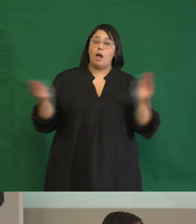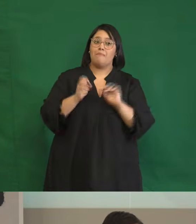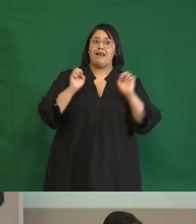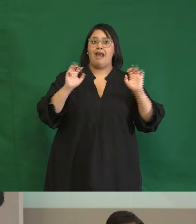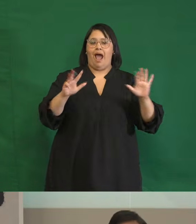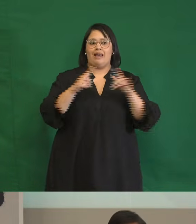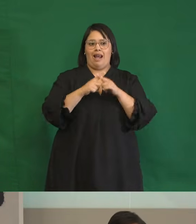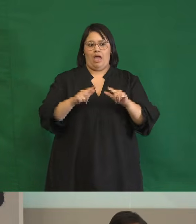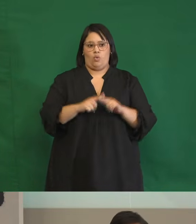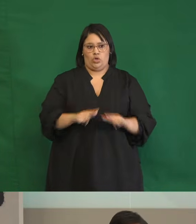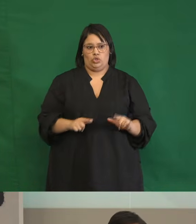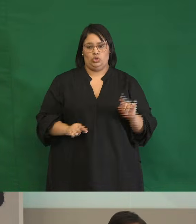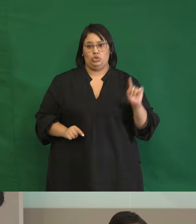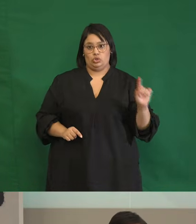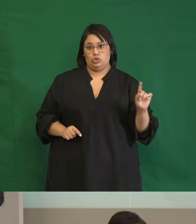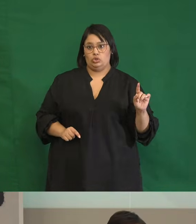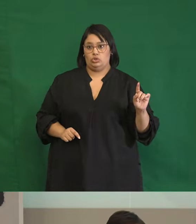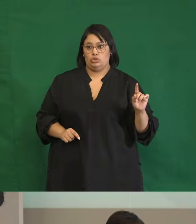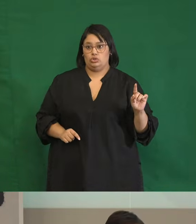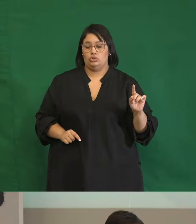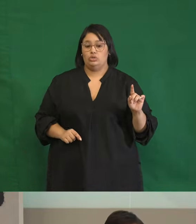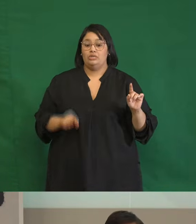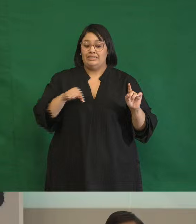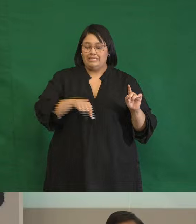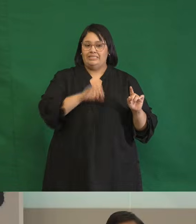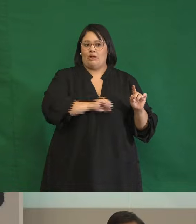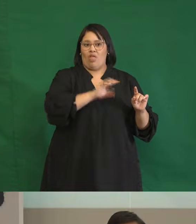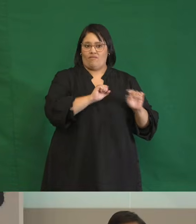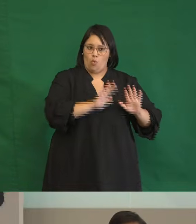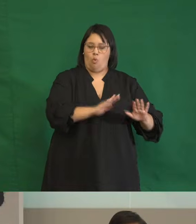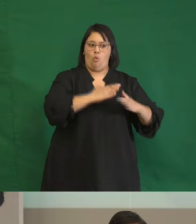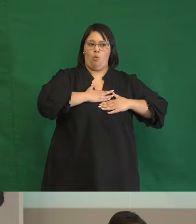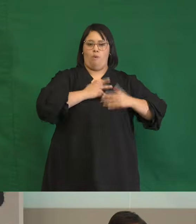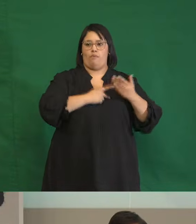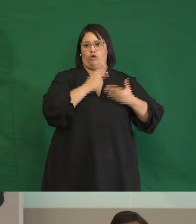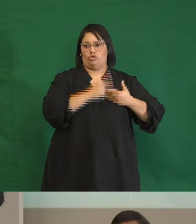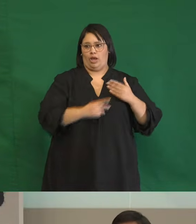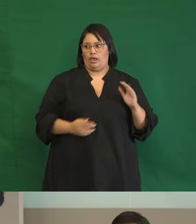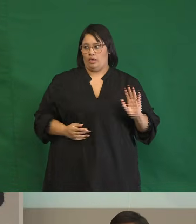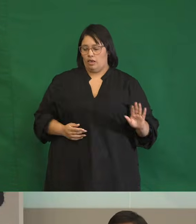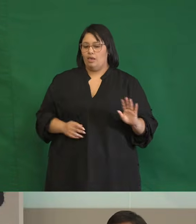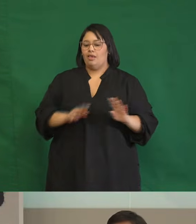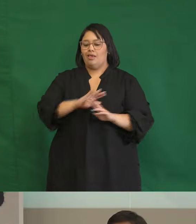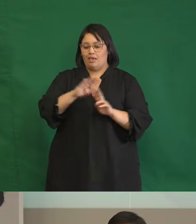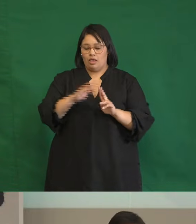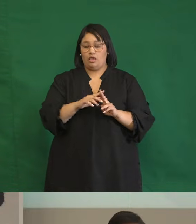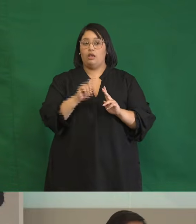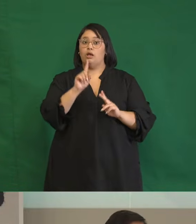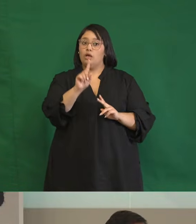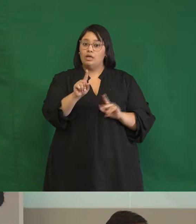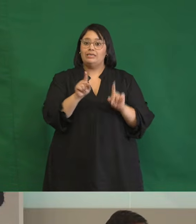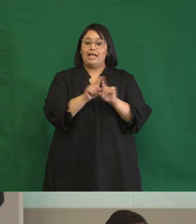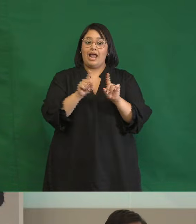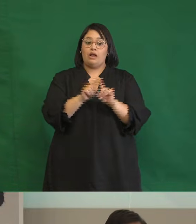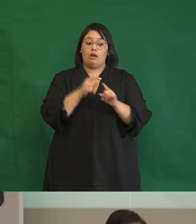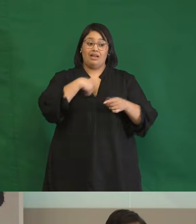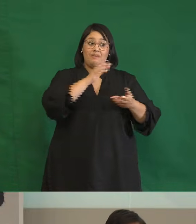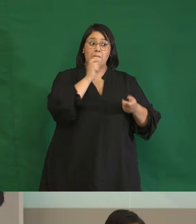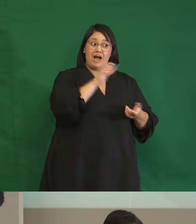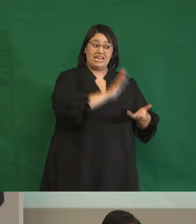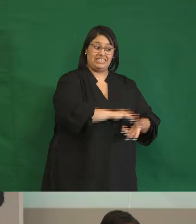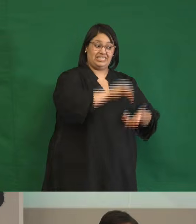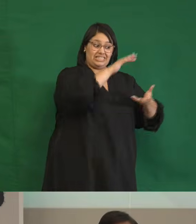South African WordNet project. And we also do, apart from the development of synsets and all